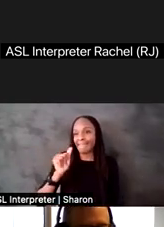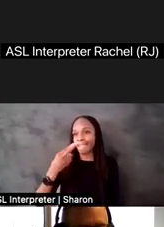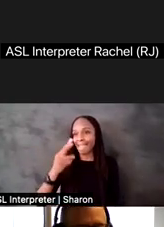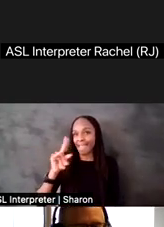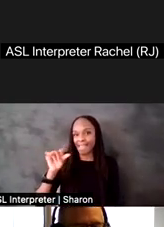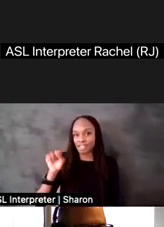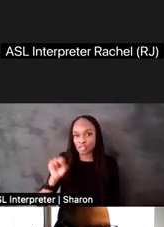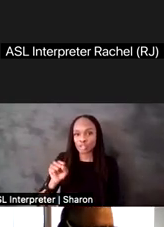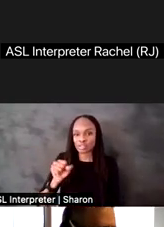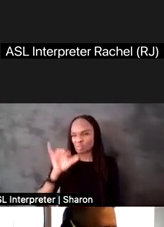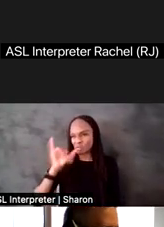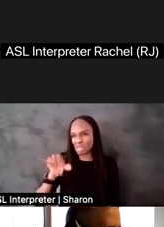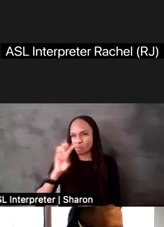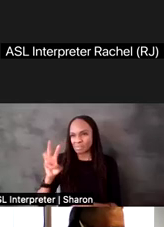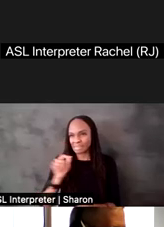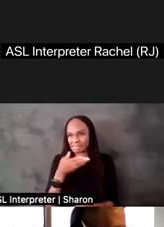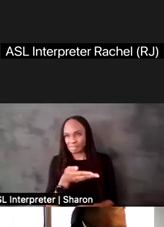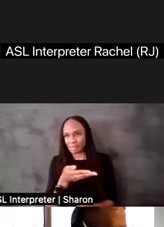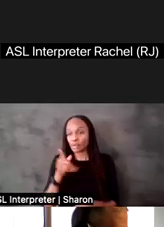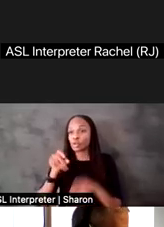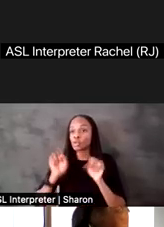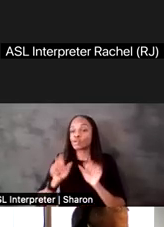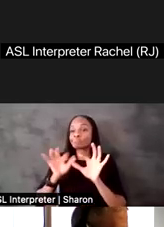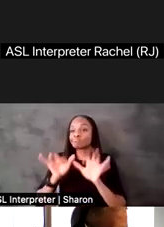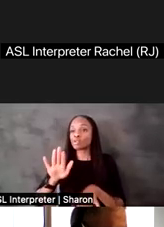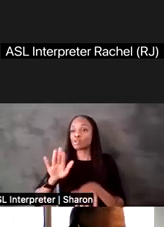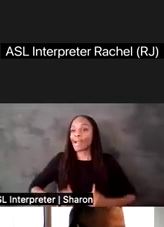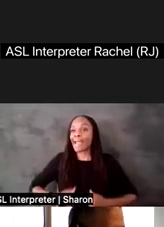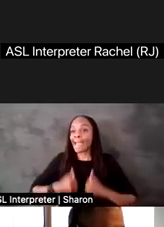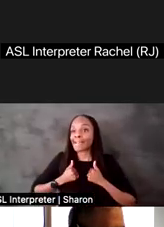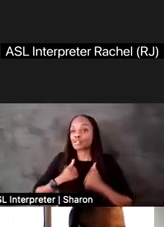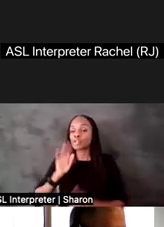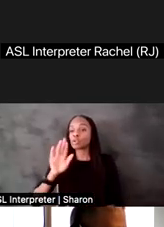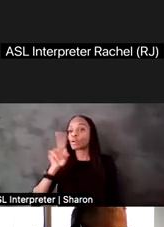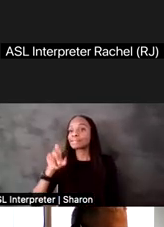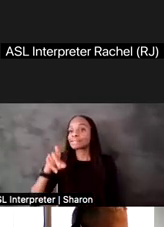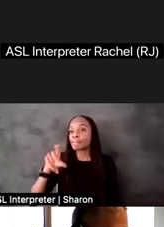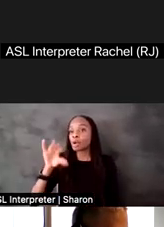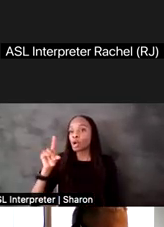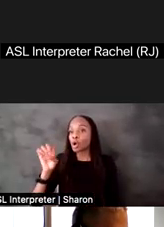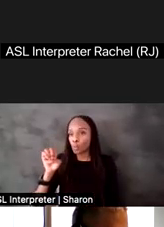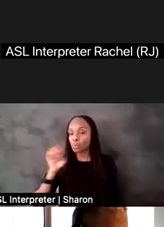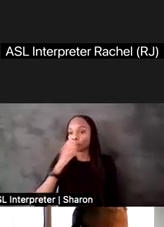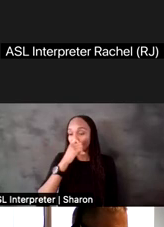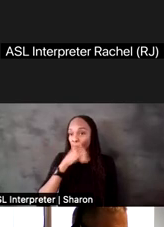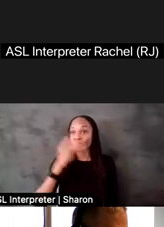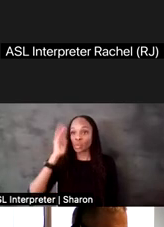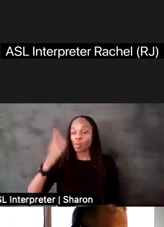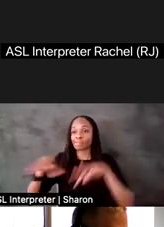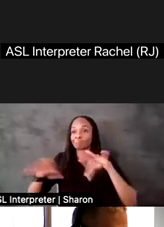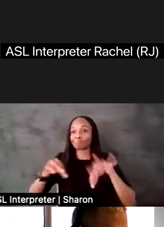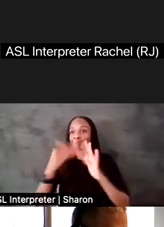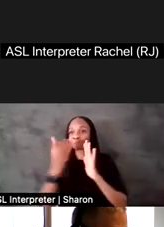caloes.ca.gov and put in your address or your zip code, and it will give you all of the hazards that